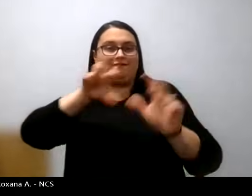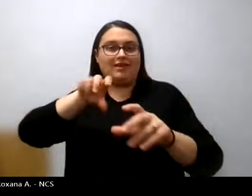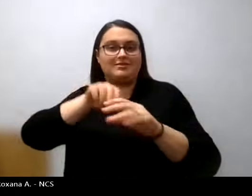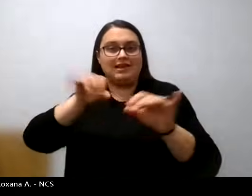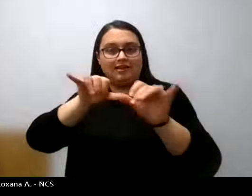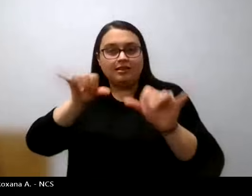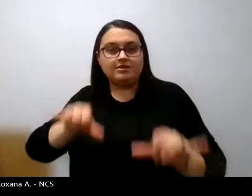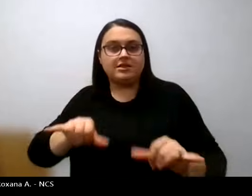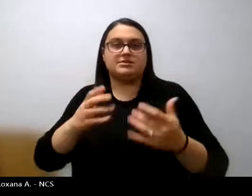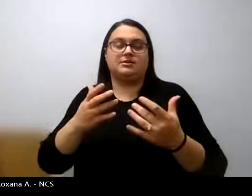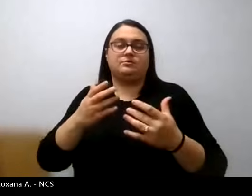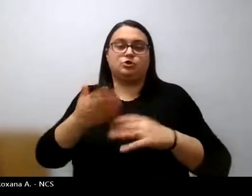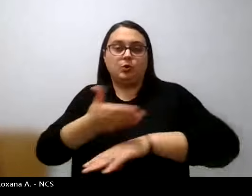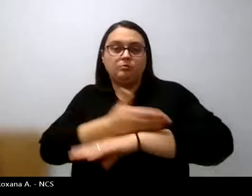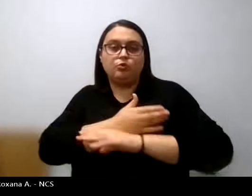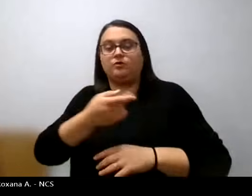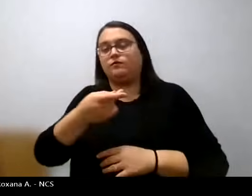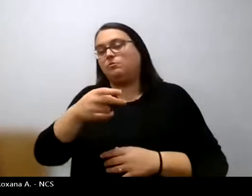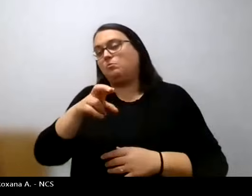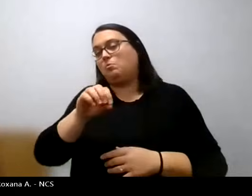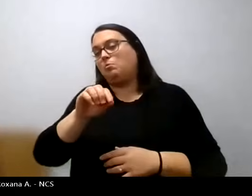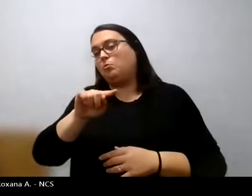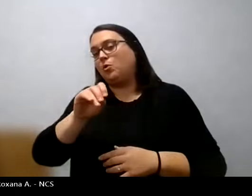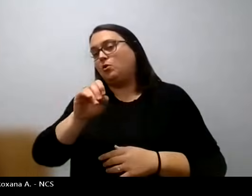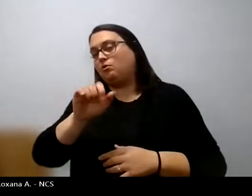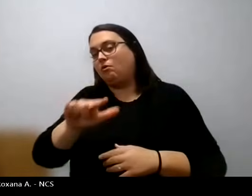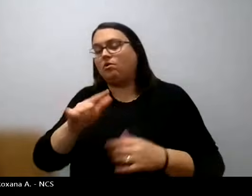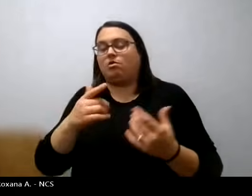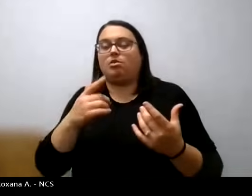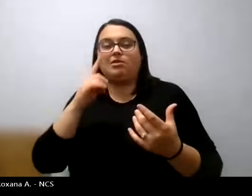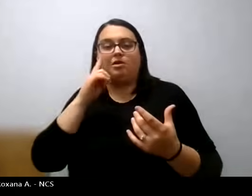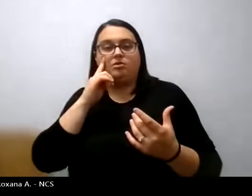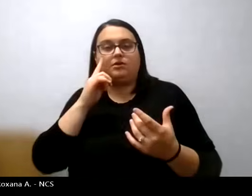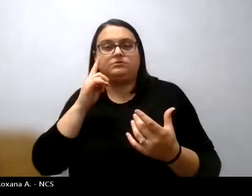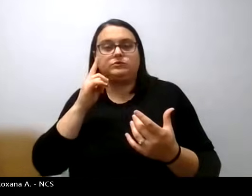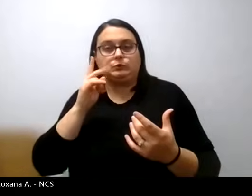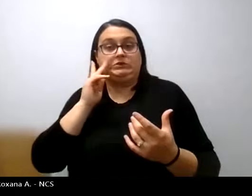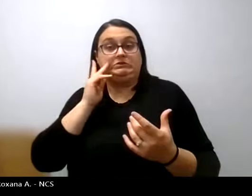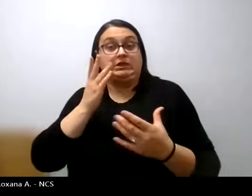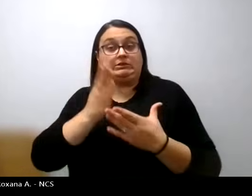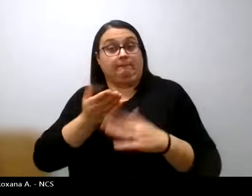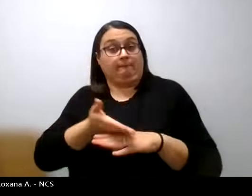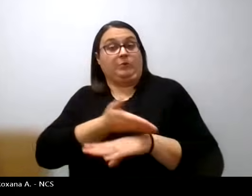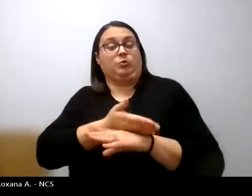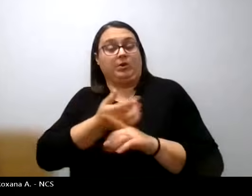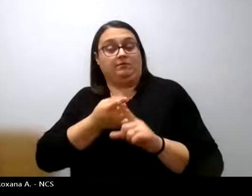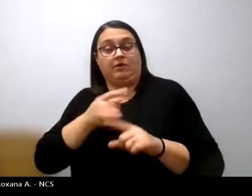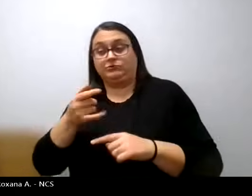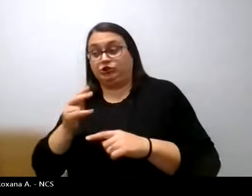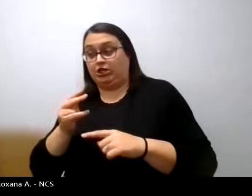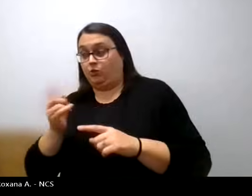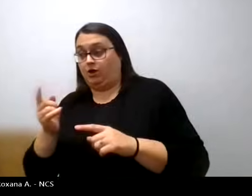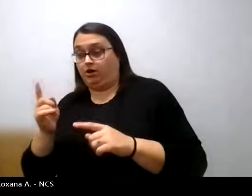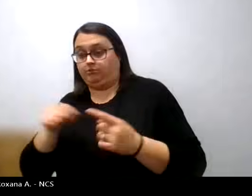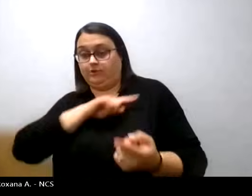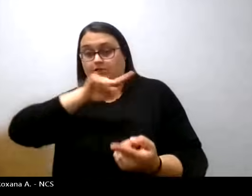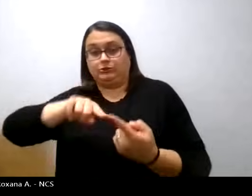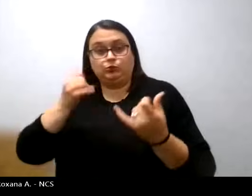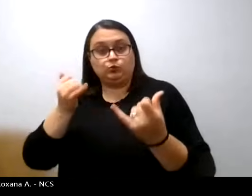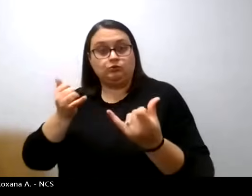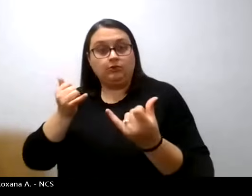our protocols. And I think we've seen some improvement from January's event to now in